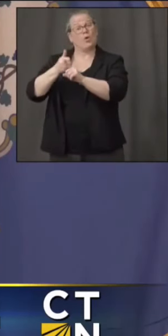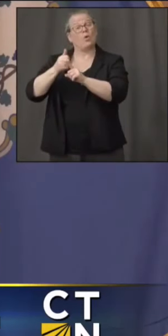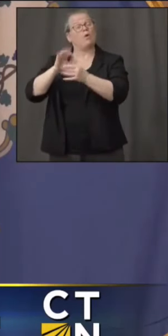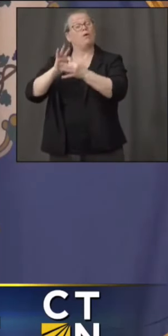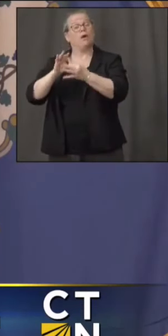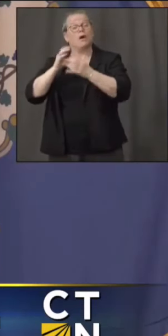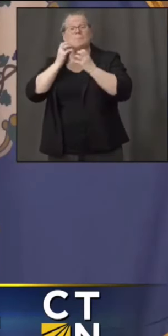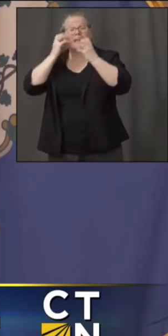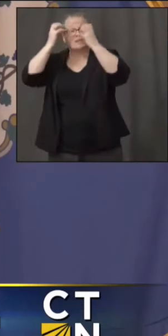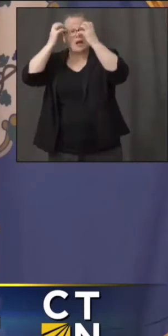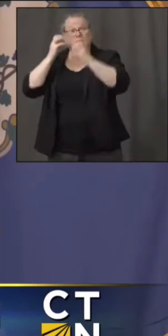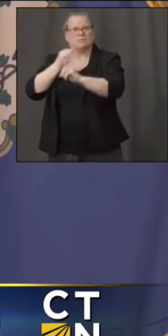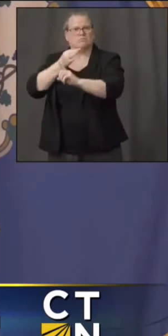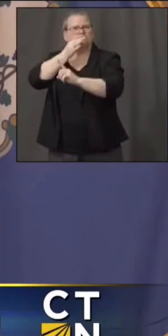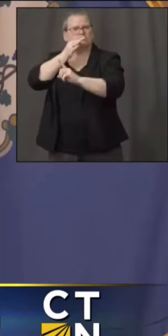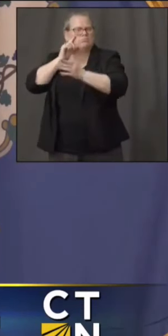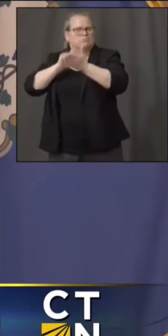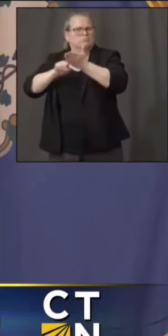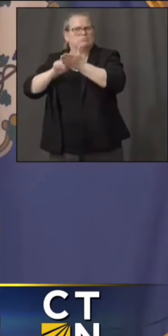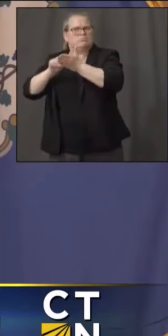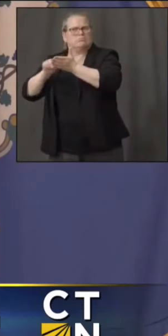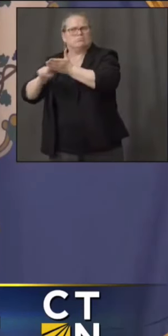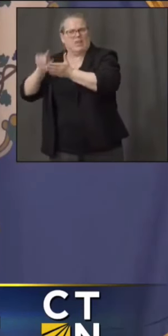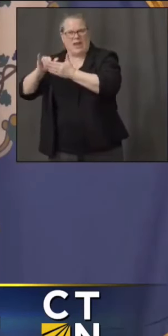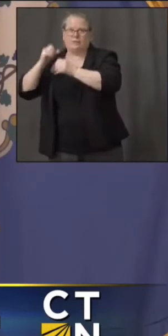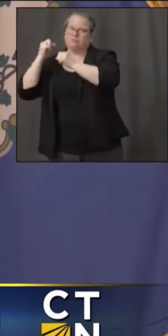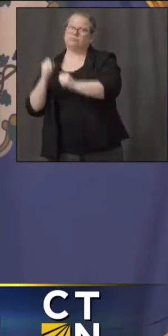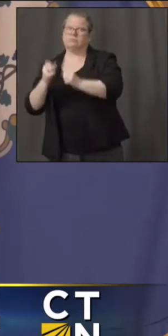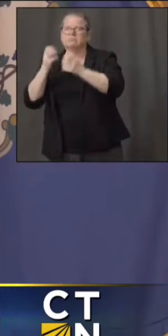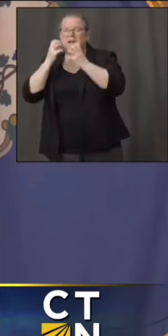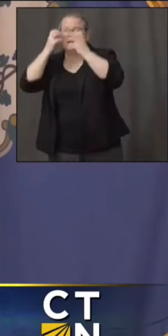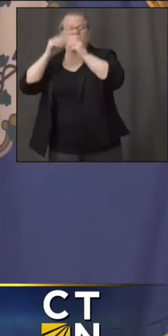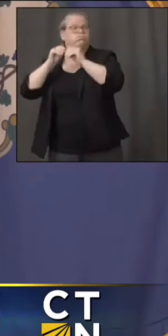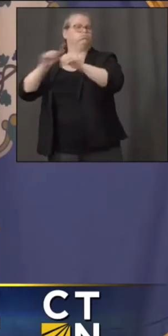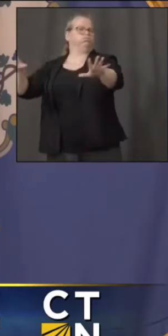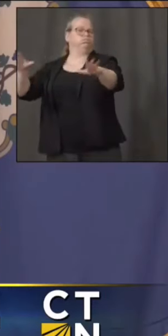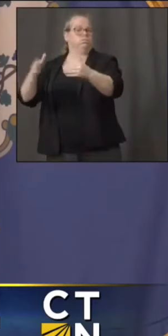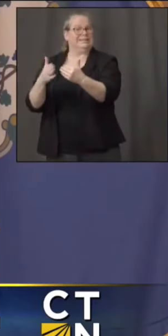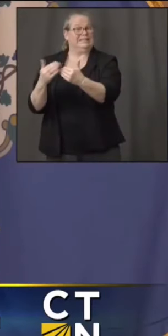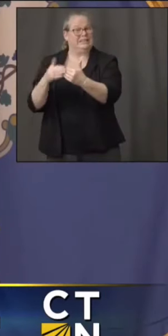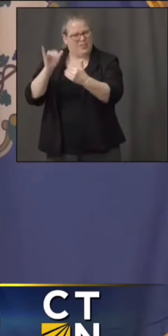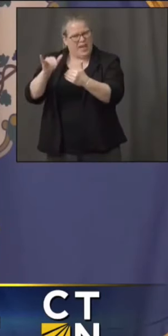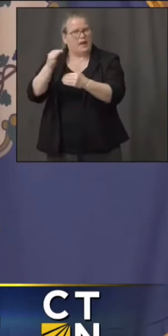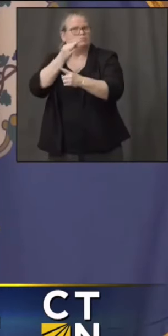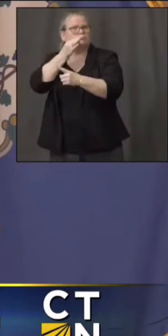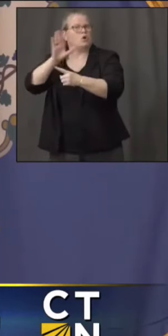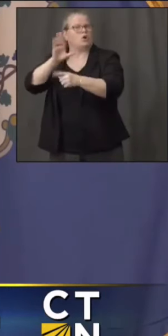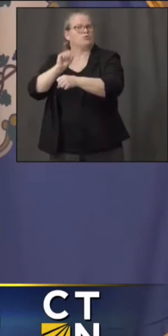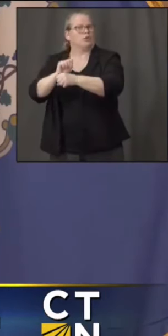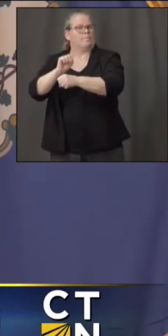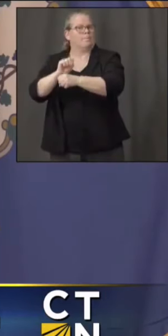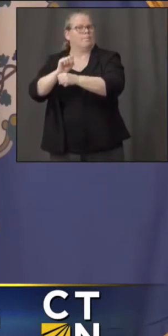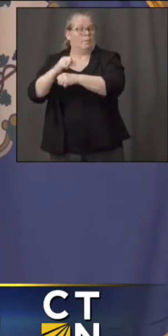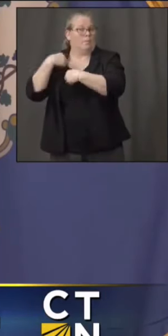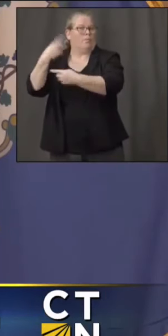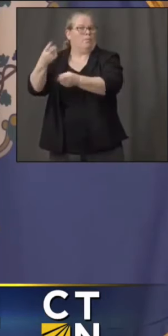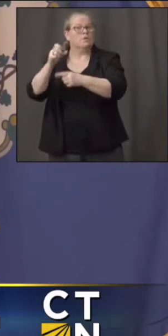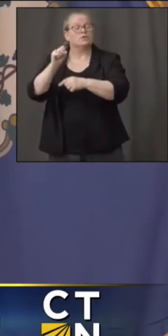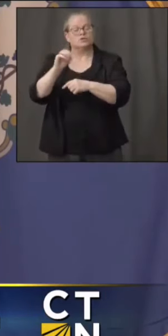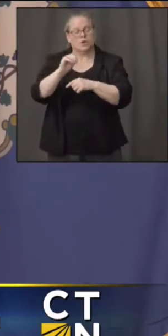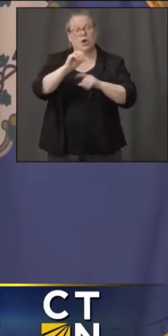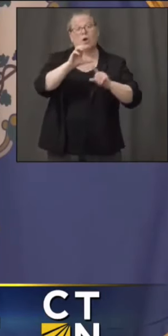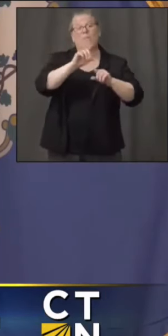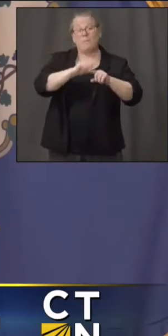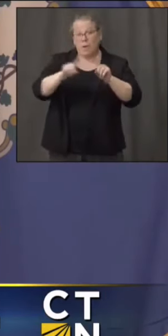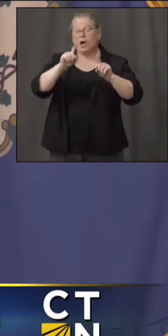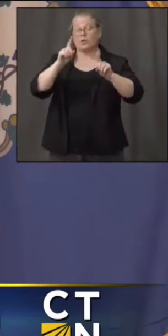So what we've done on measles over the last 10 years, I'm afraid we're doing with COVID by a factor of 20. It's